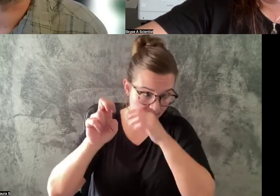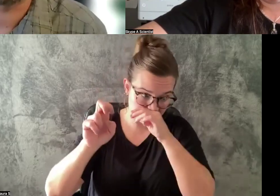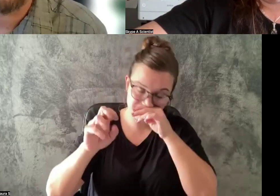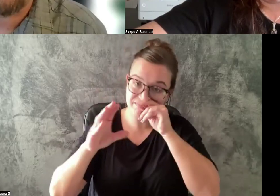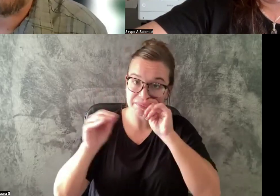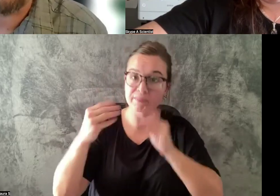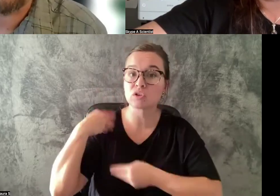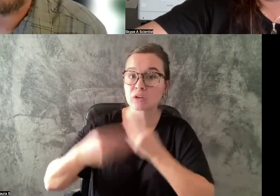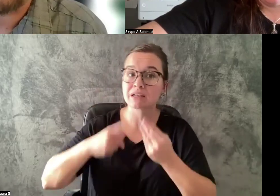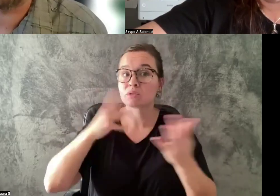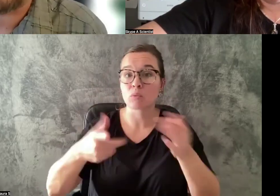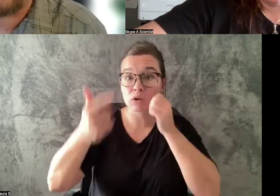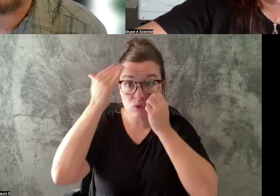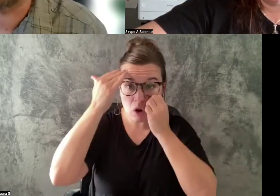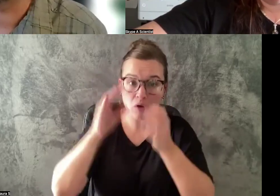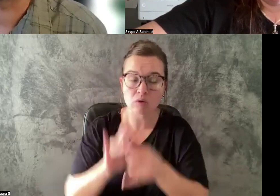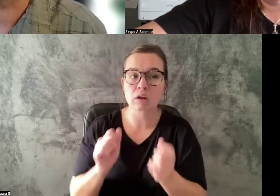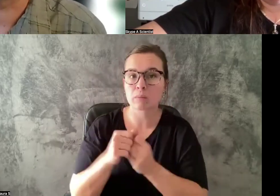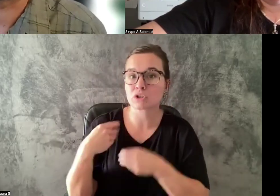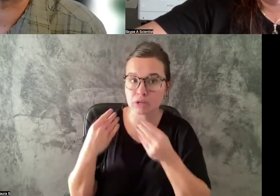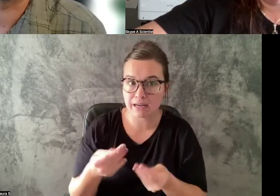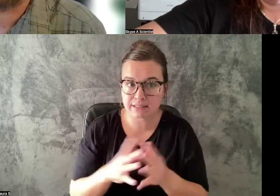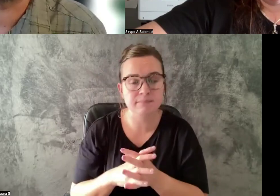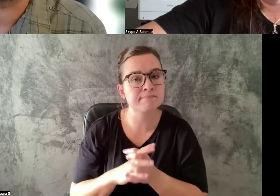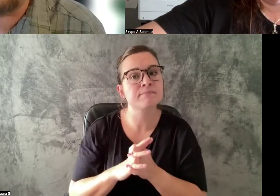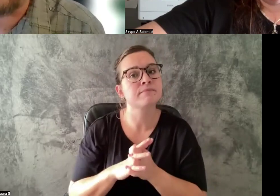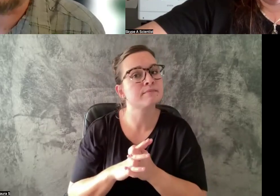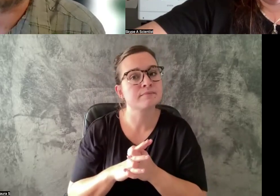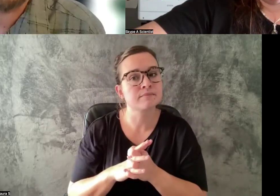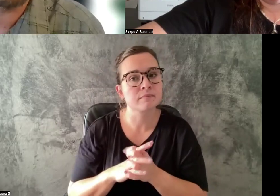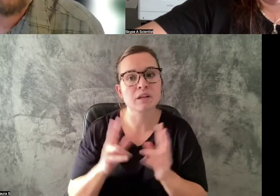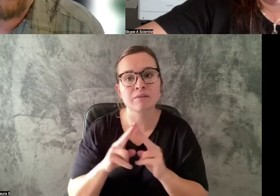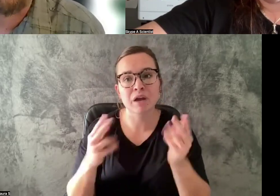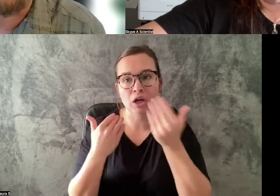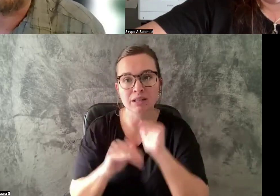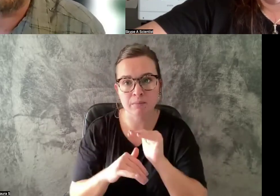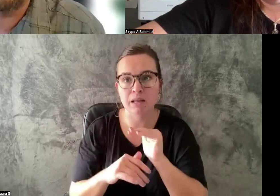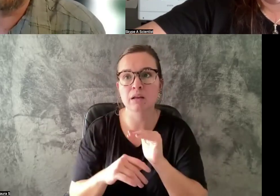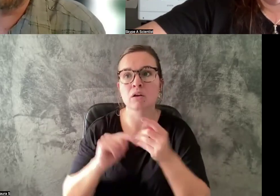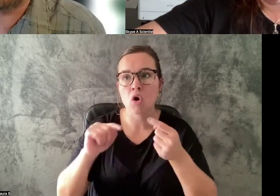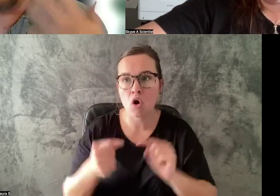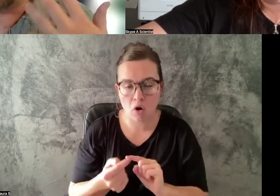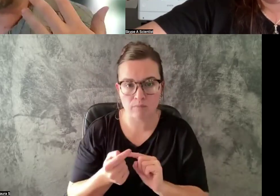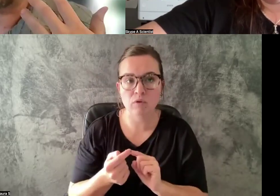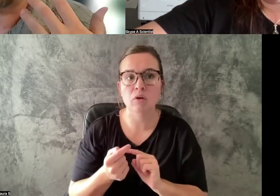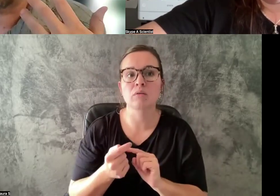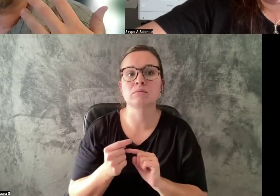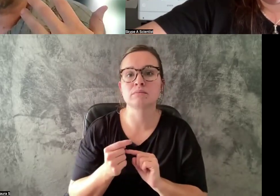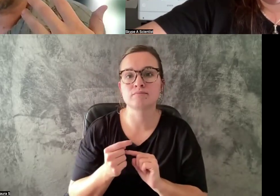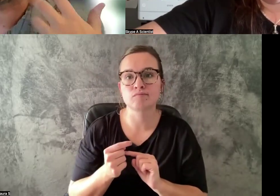genetics is all you know about genetics, that's a very limited and maybe harmful